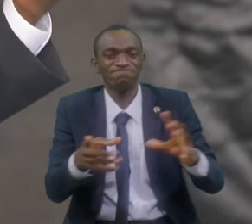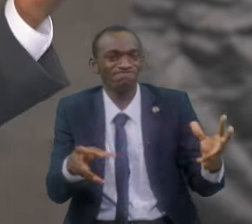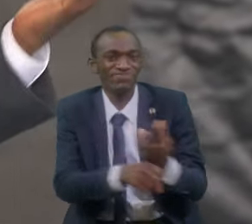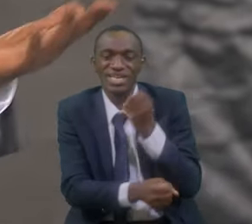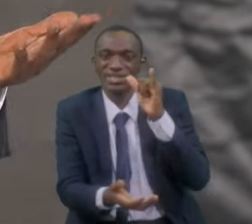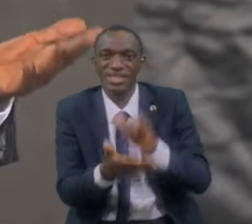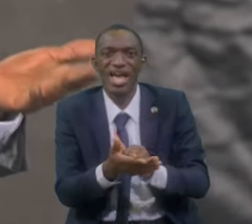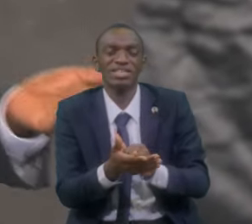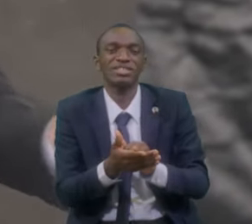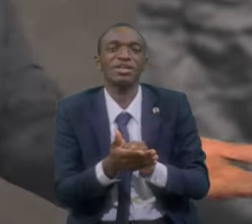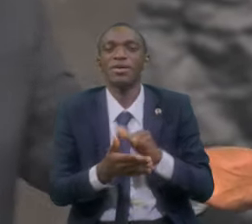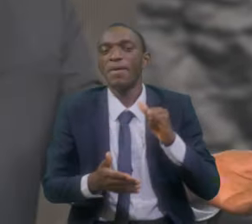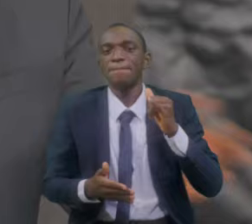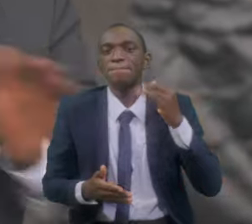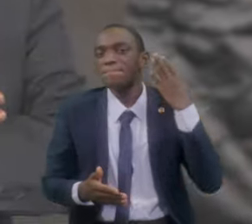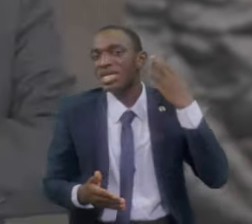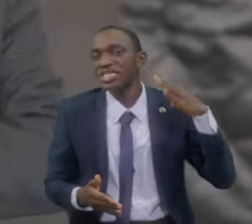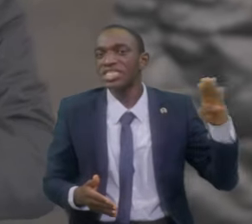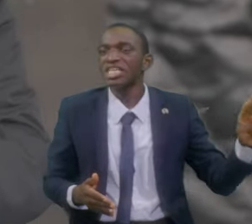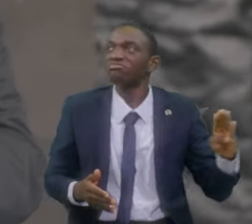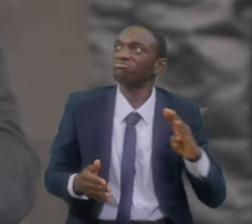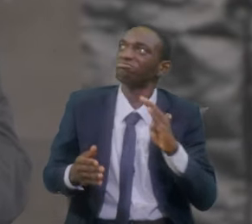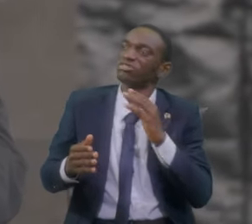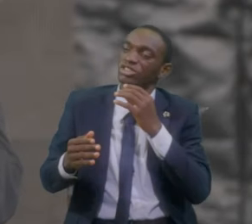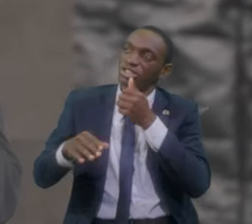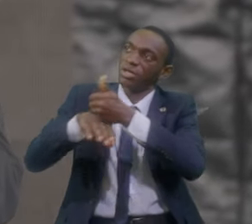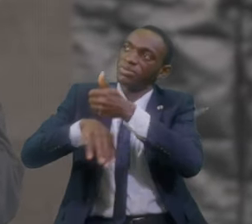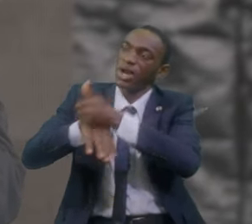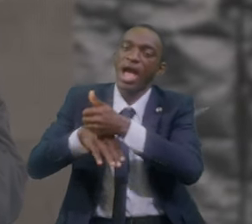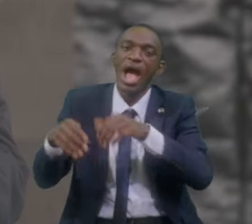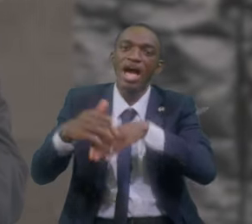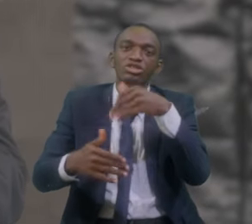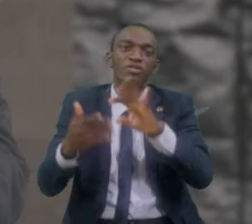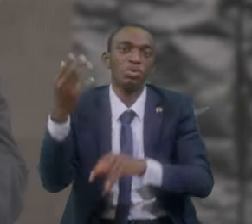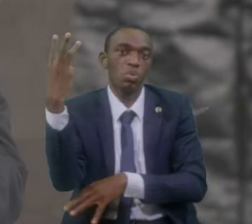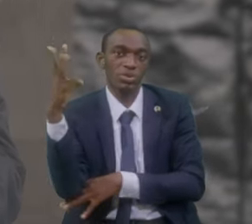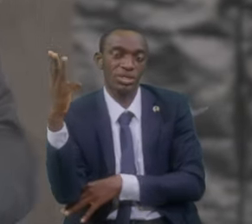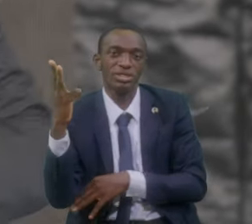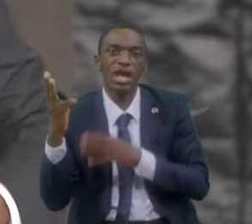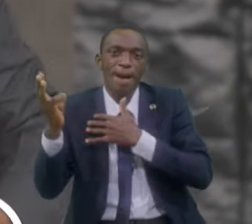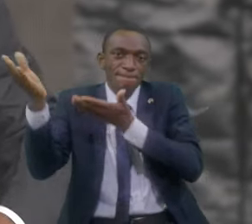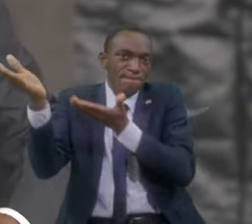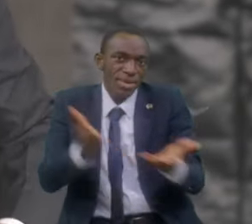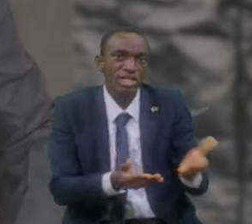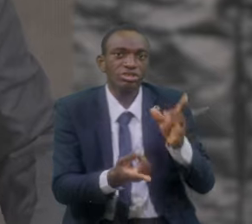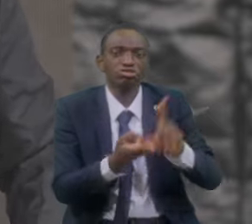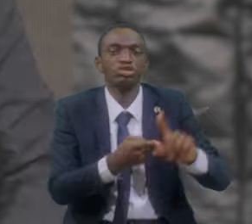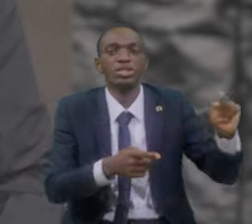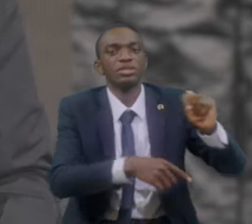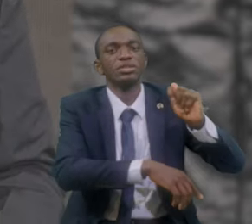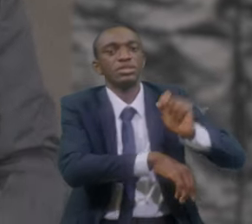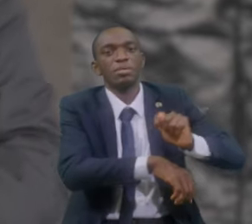of the wilderness and bring it into the tabernacle of worship. It